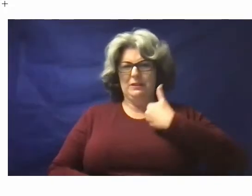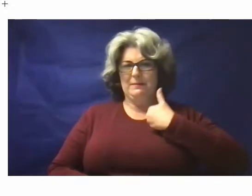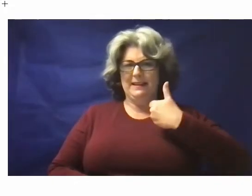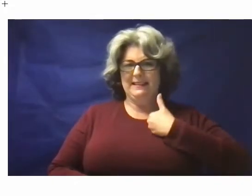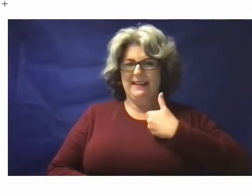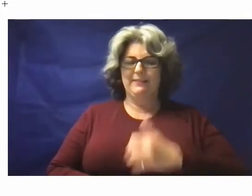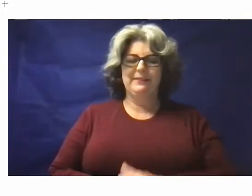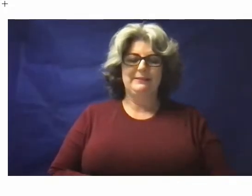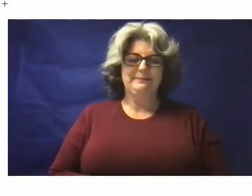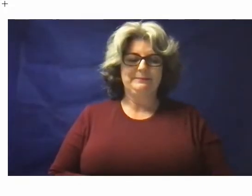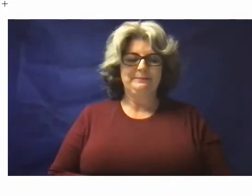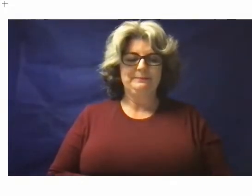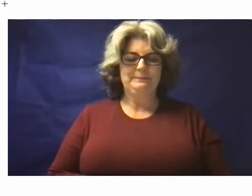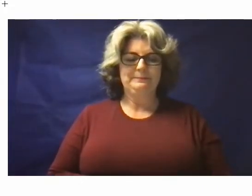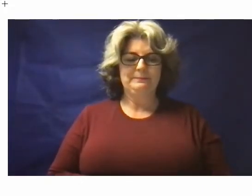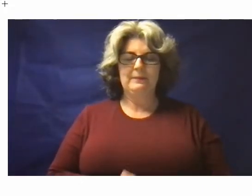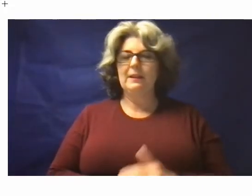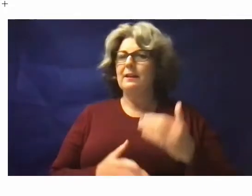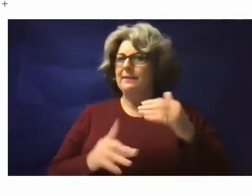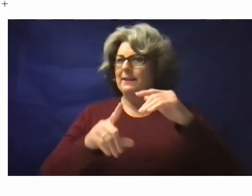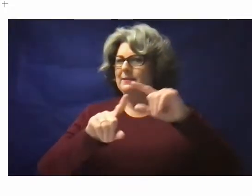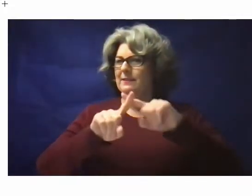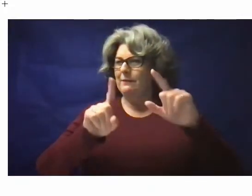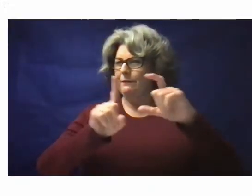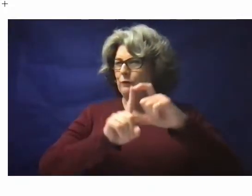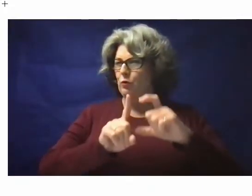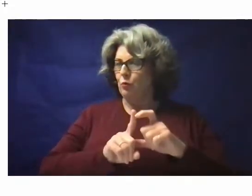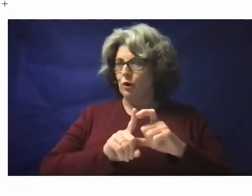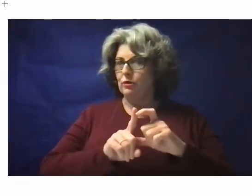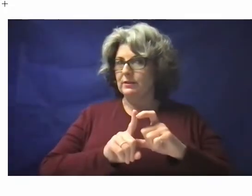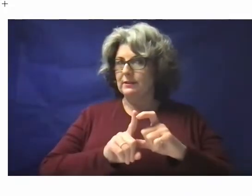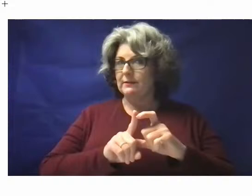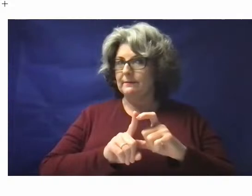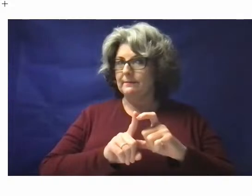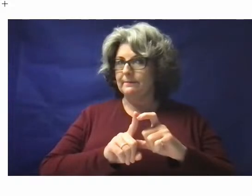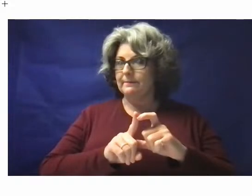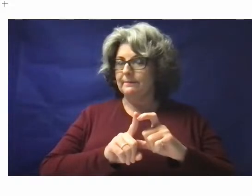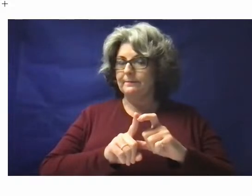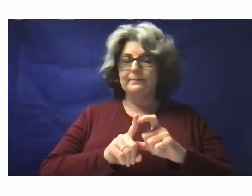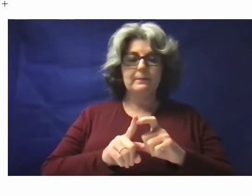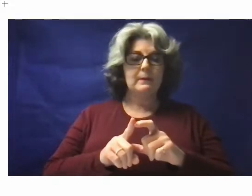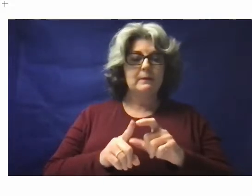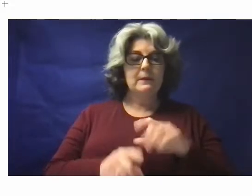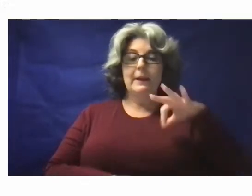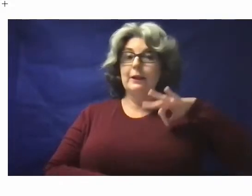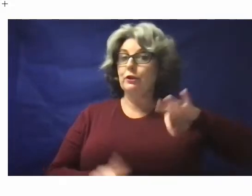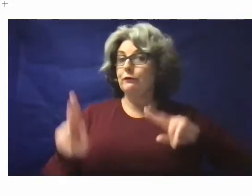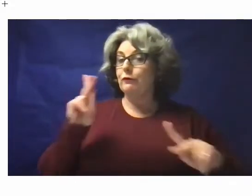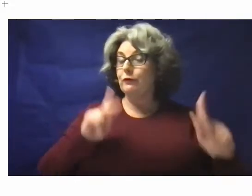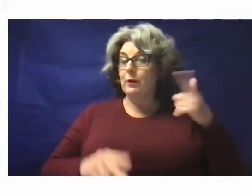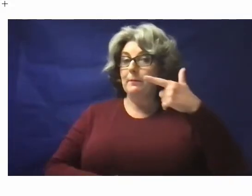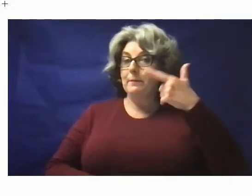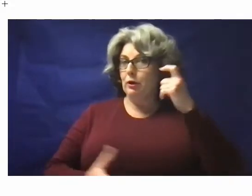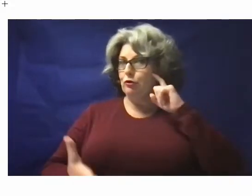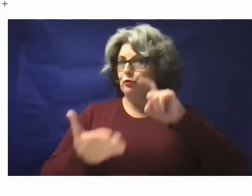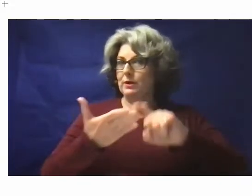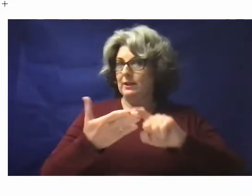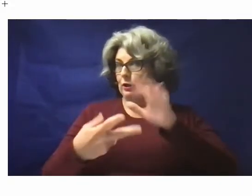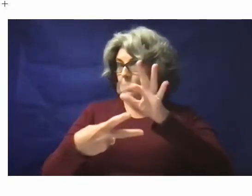started to understand these nuances. And this is actually where it's useful for people because you recognize that you have a